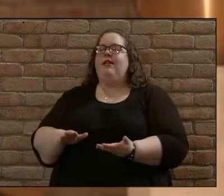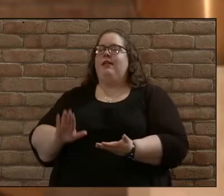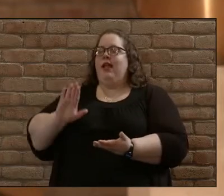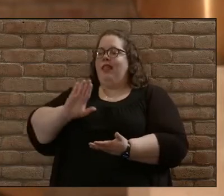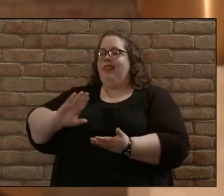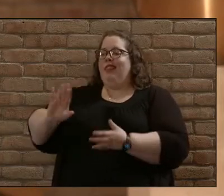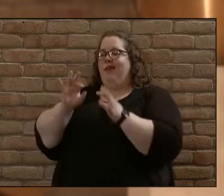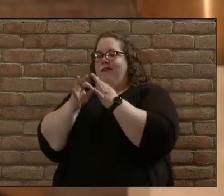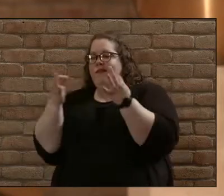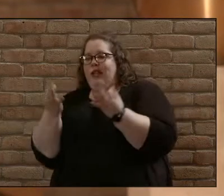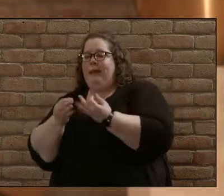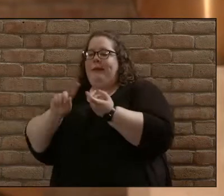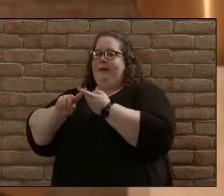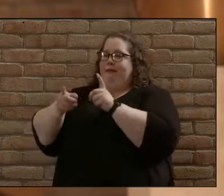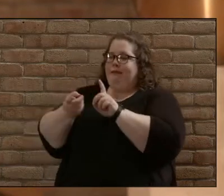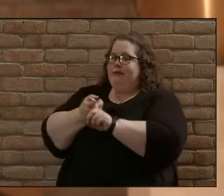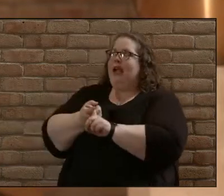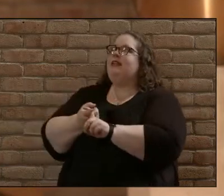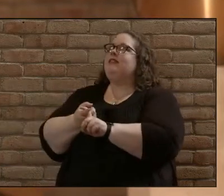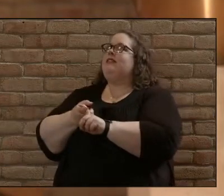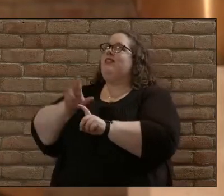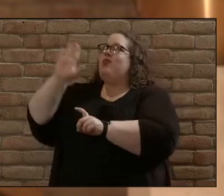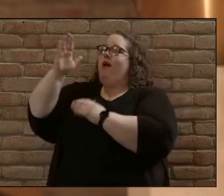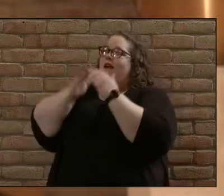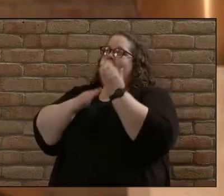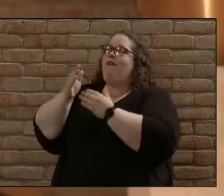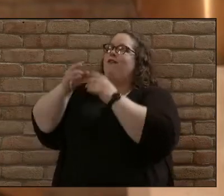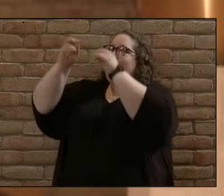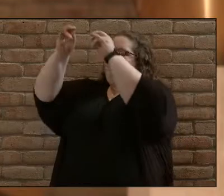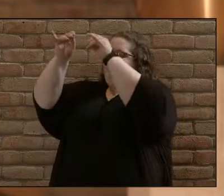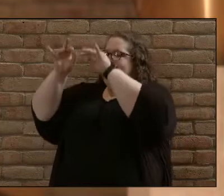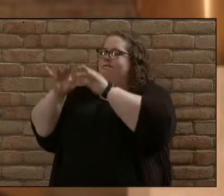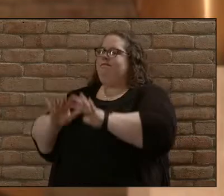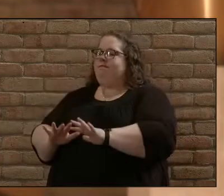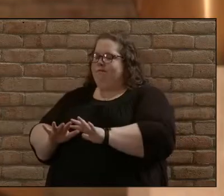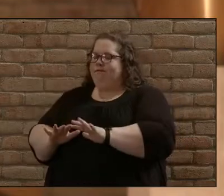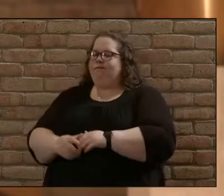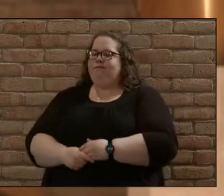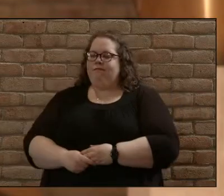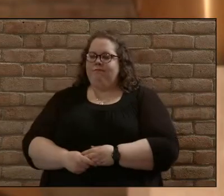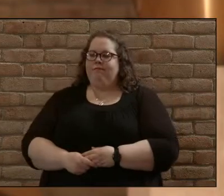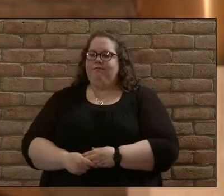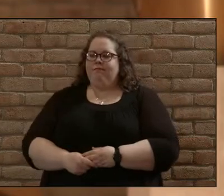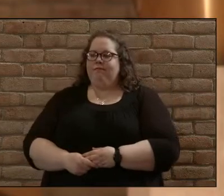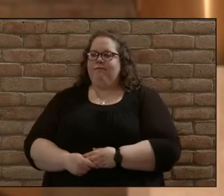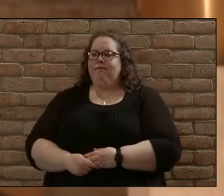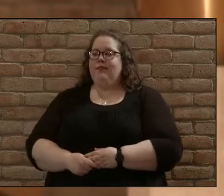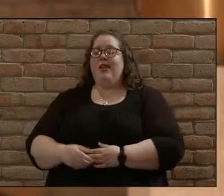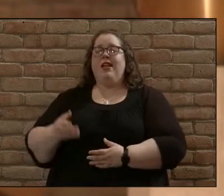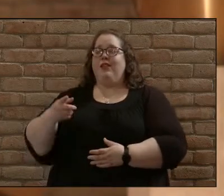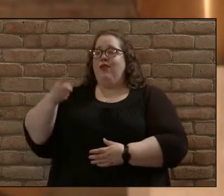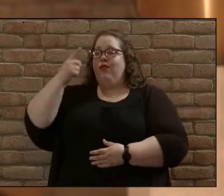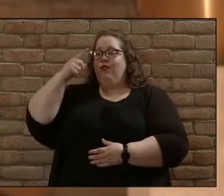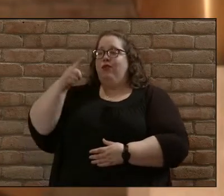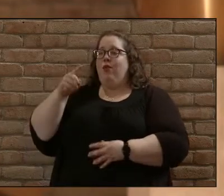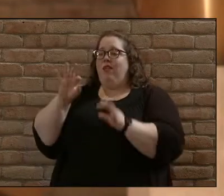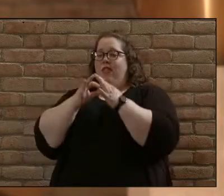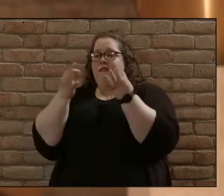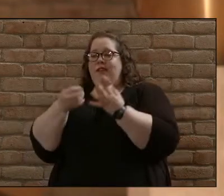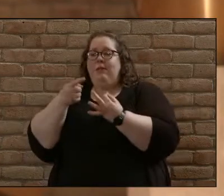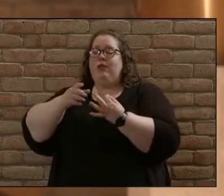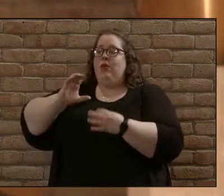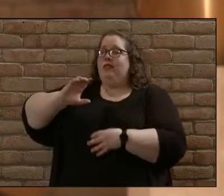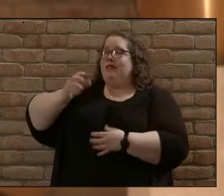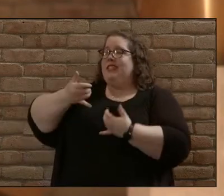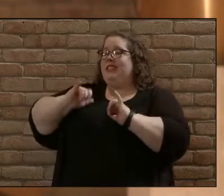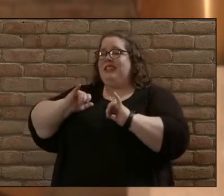grant them your comfort in this time of sorrow. For those whose loved ones are still unaccounted for,